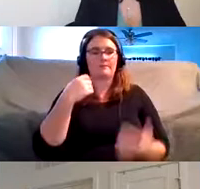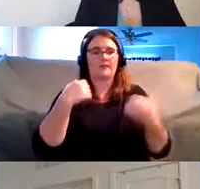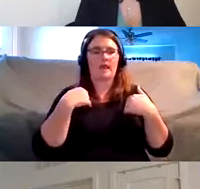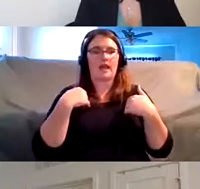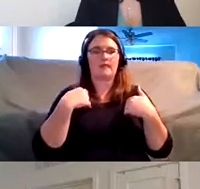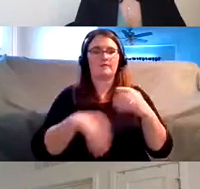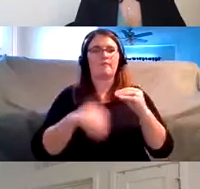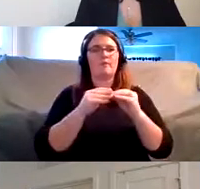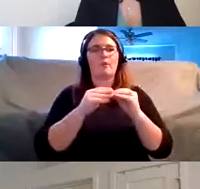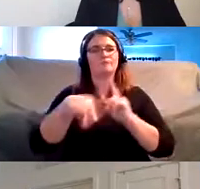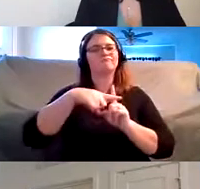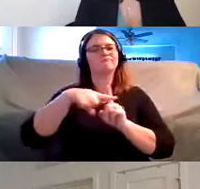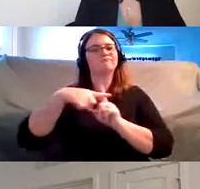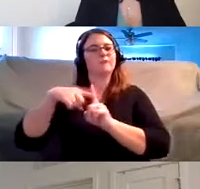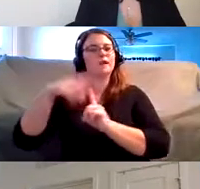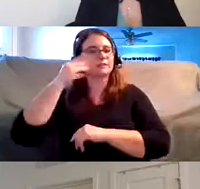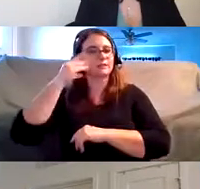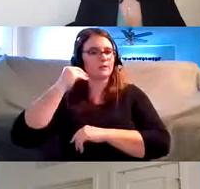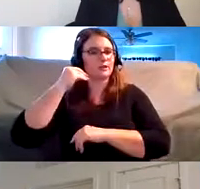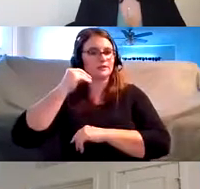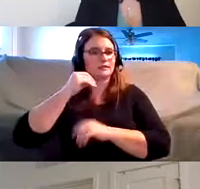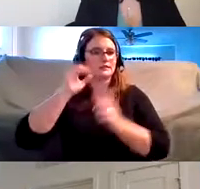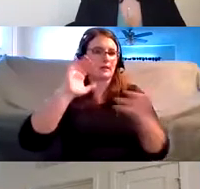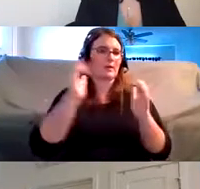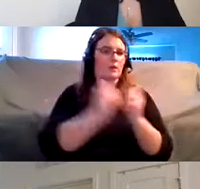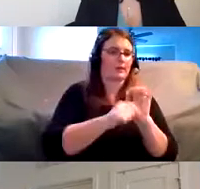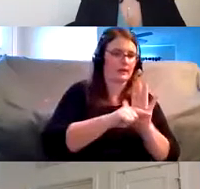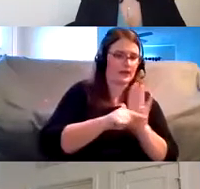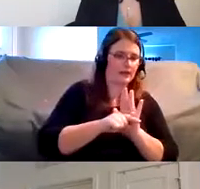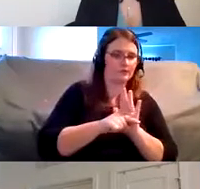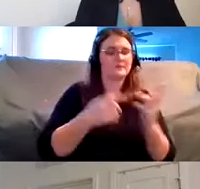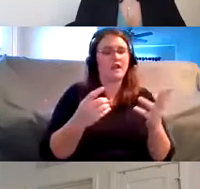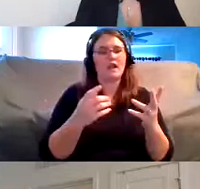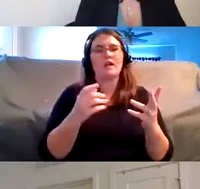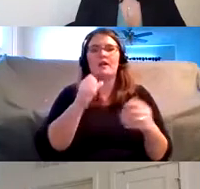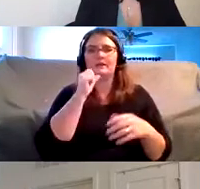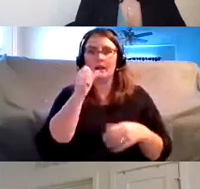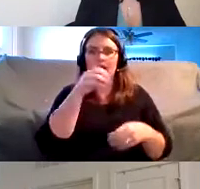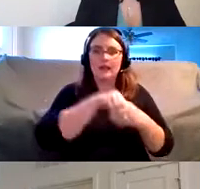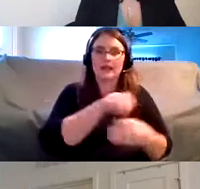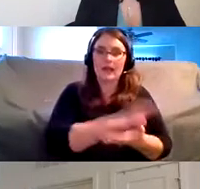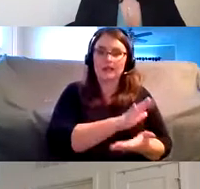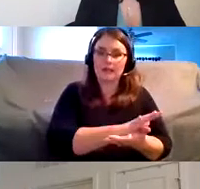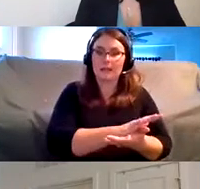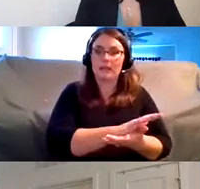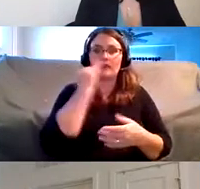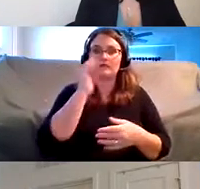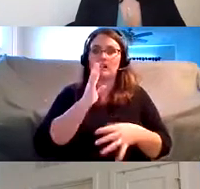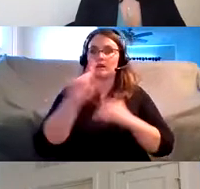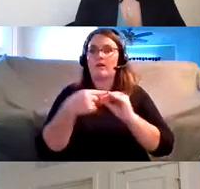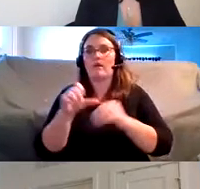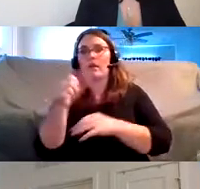more positive experiences than negative experiences. Now, if I talk about outside academia, I would need like a full hour to talk about all